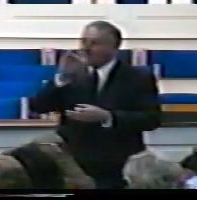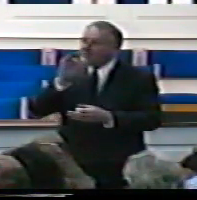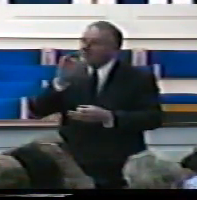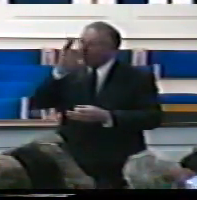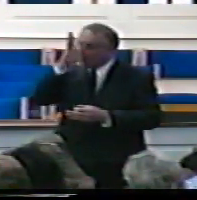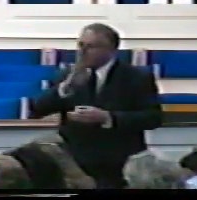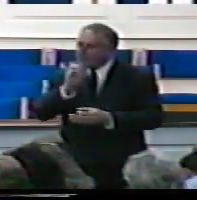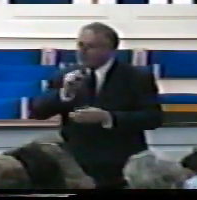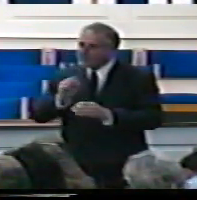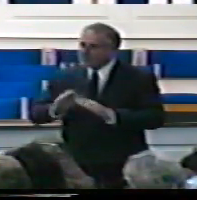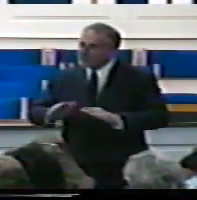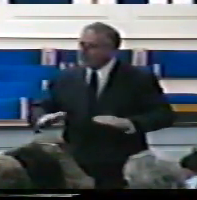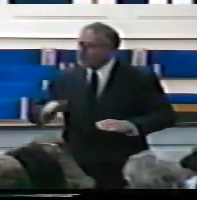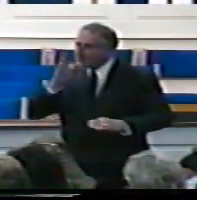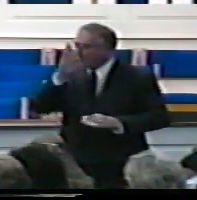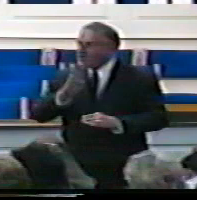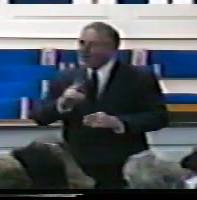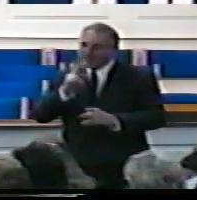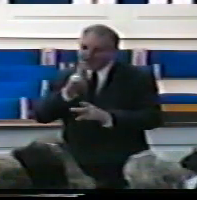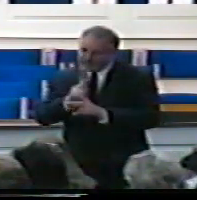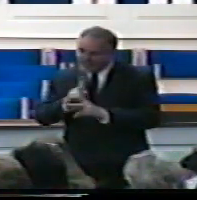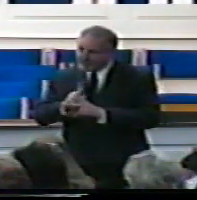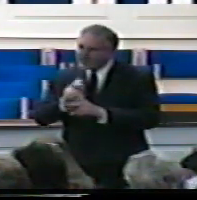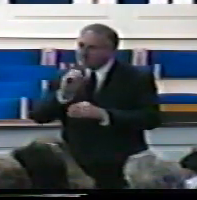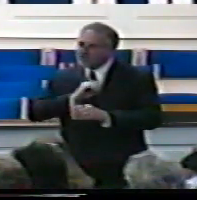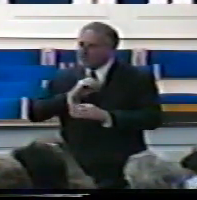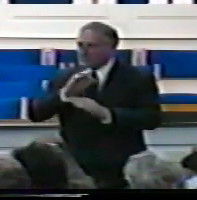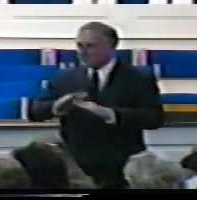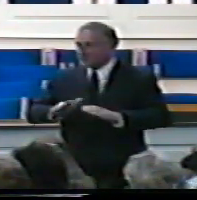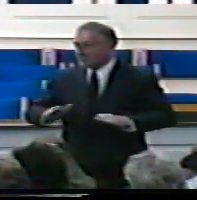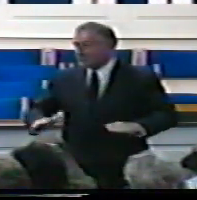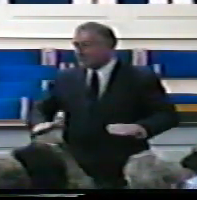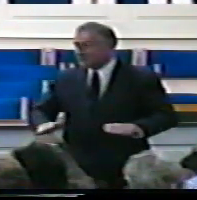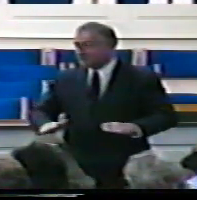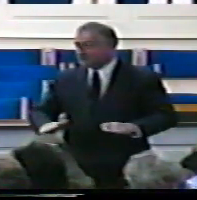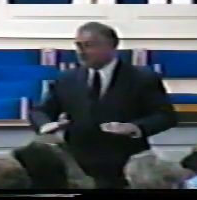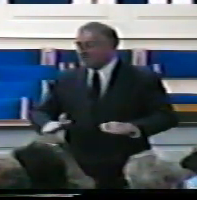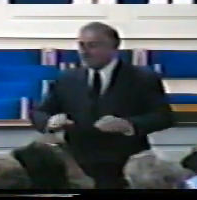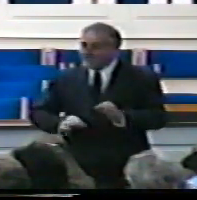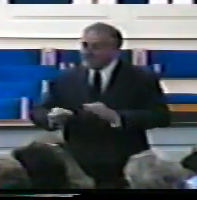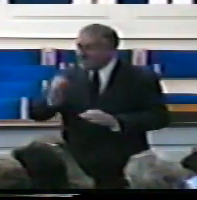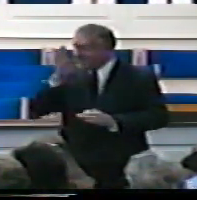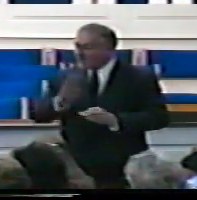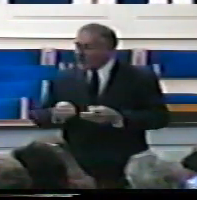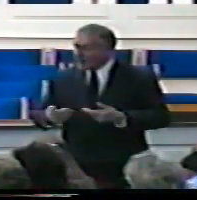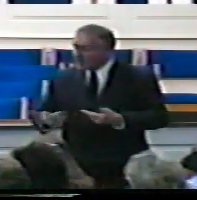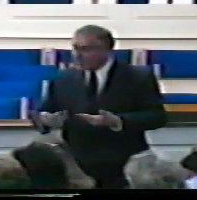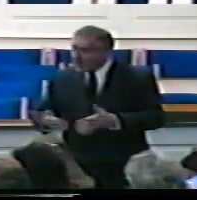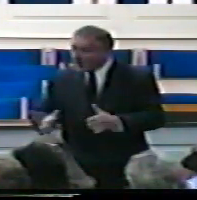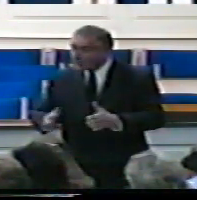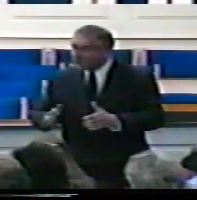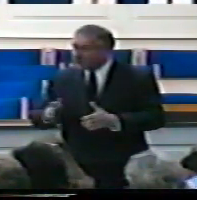If God lost one of his own, his name would be ruined.